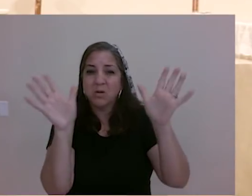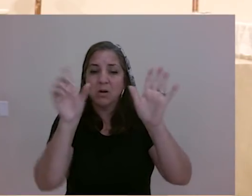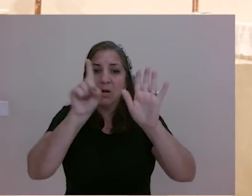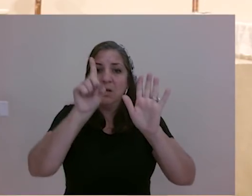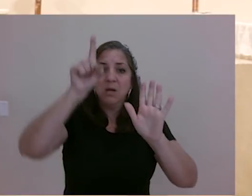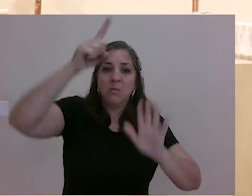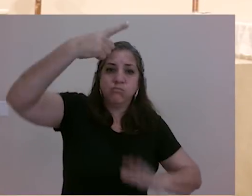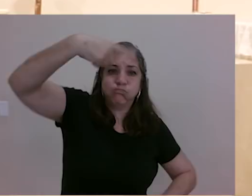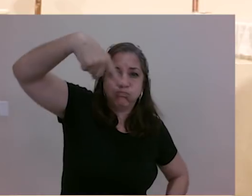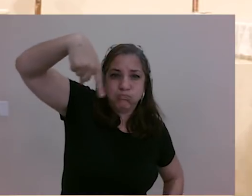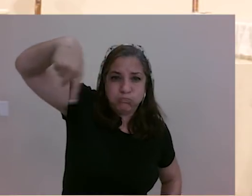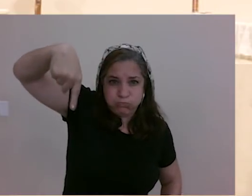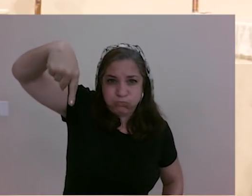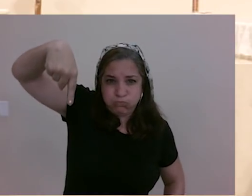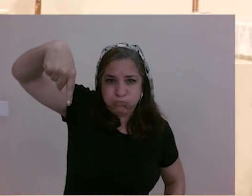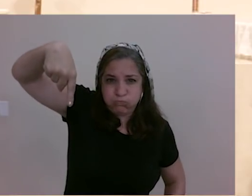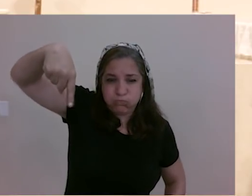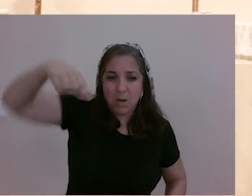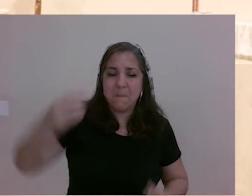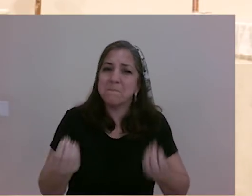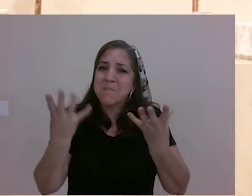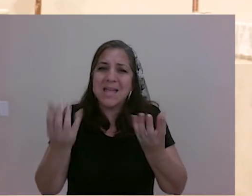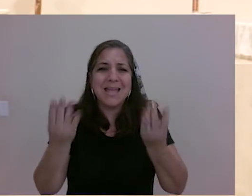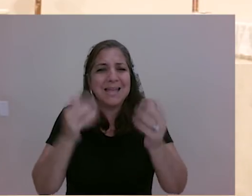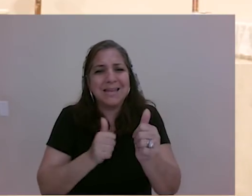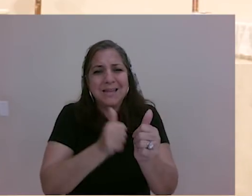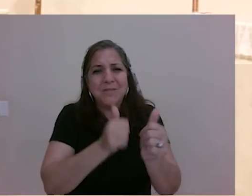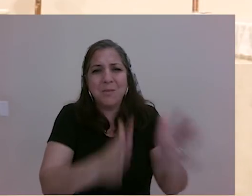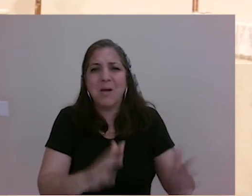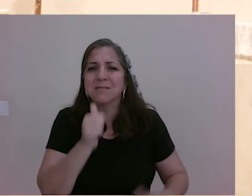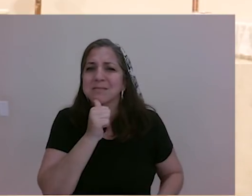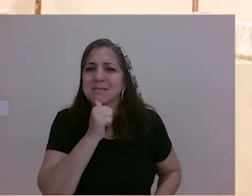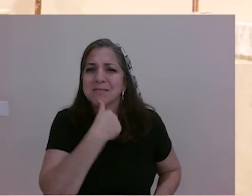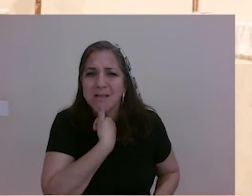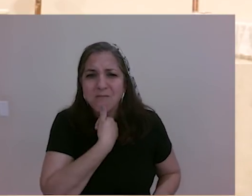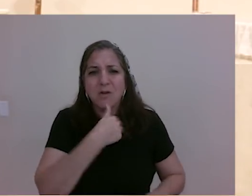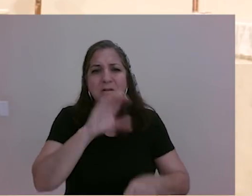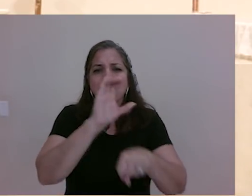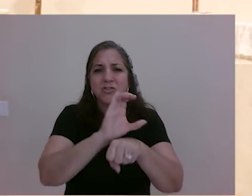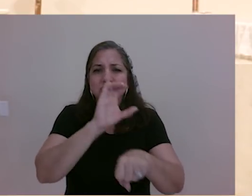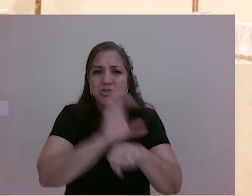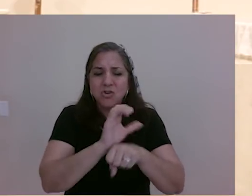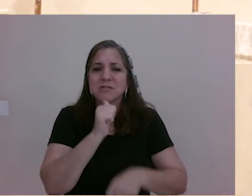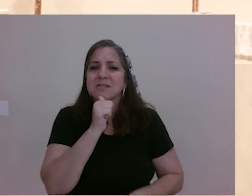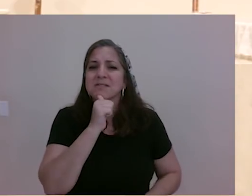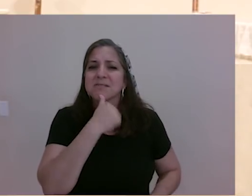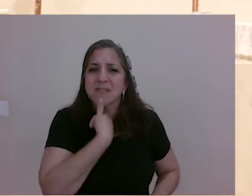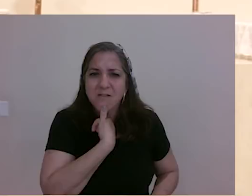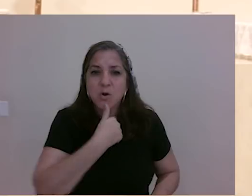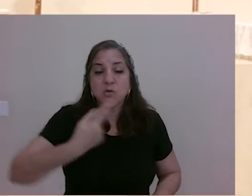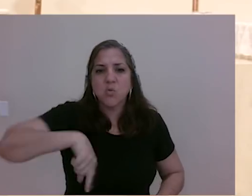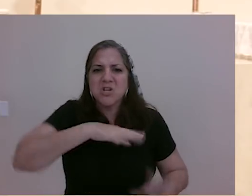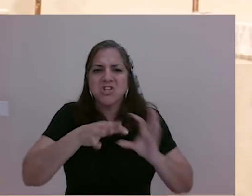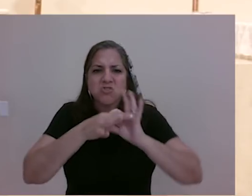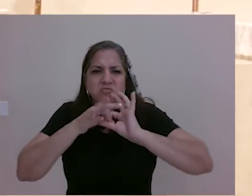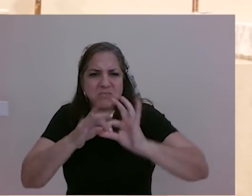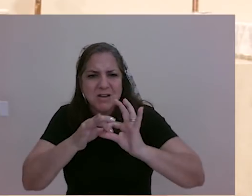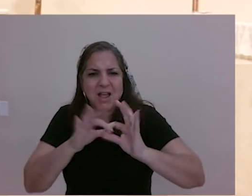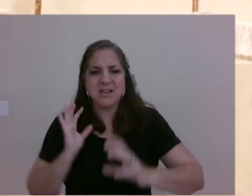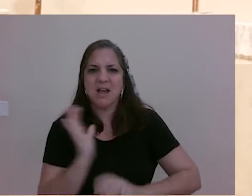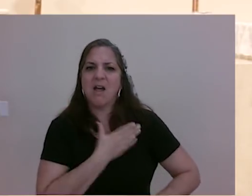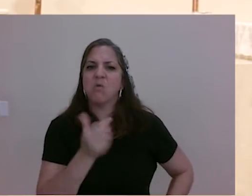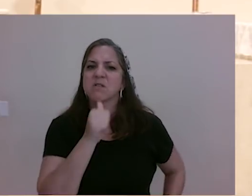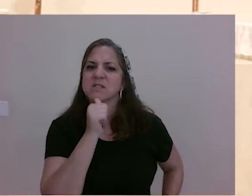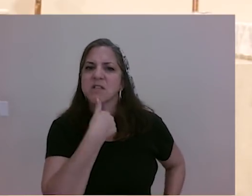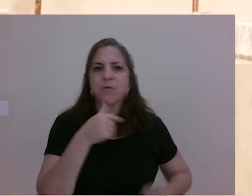X. Many of the apostles suffered greatly. The church is a suffering church. We unite our sufferings to the